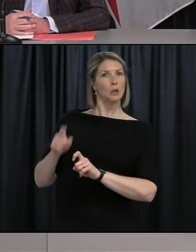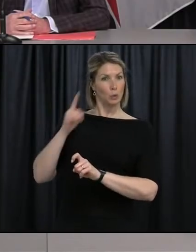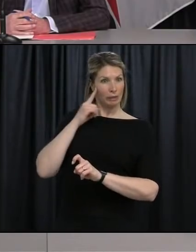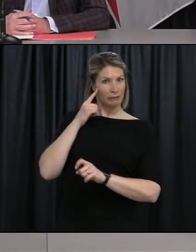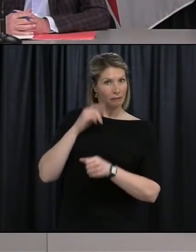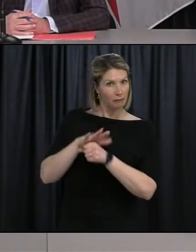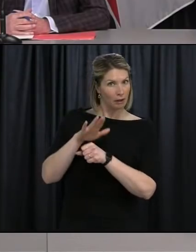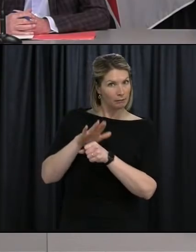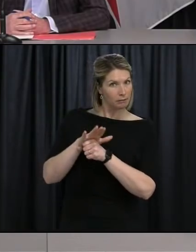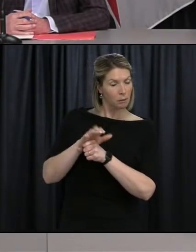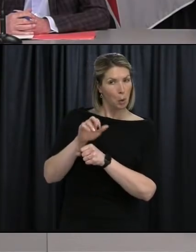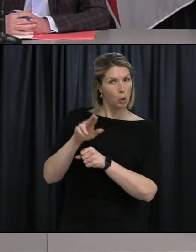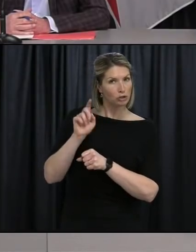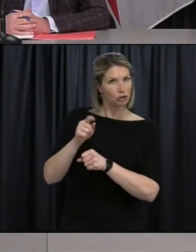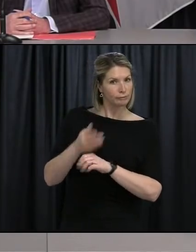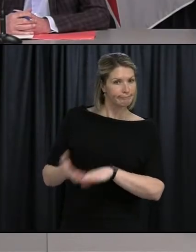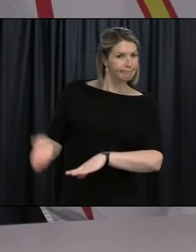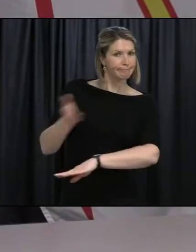out there in the community?